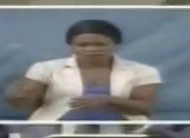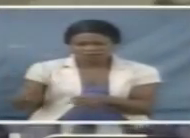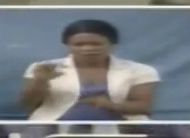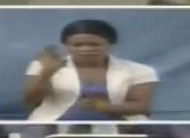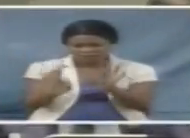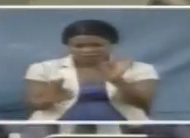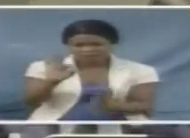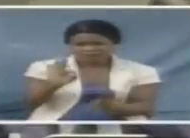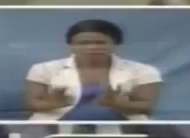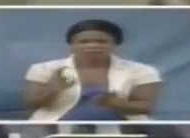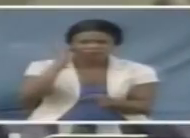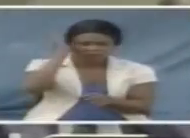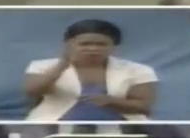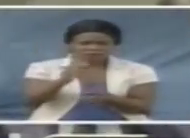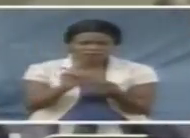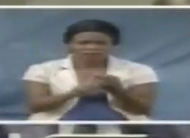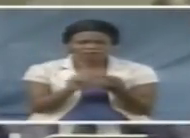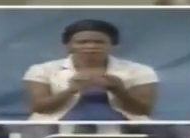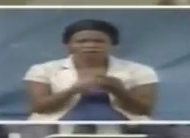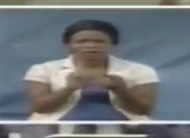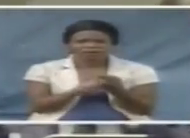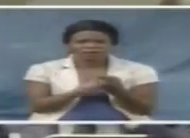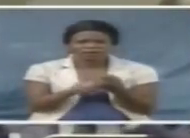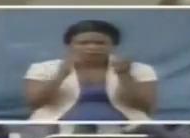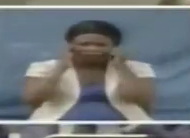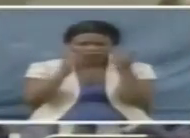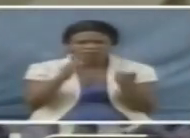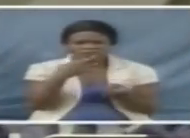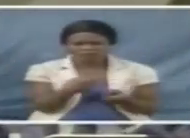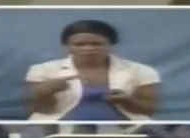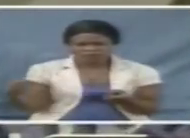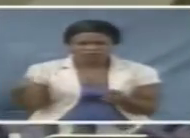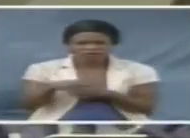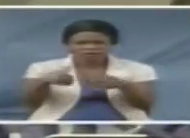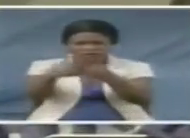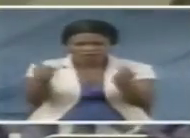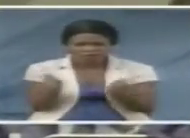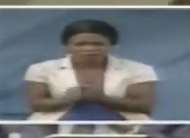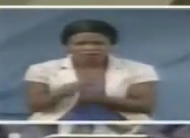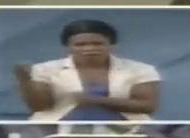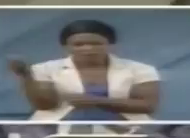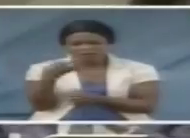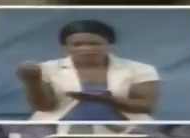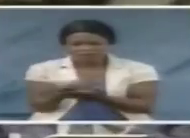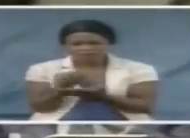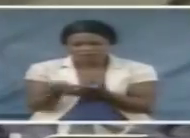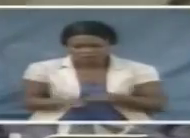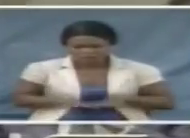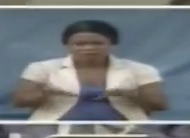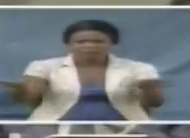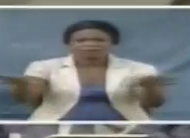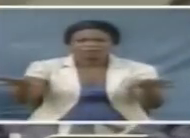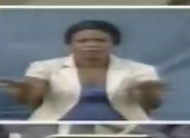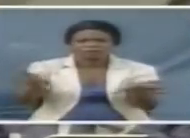expenditure side, the measures will be: 1, concentrate resources in areas